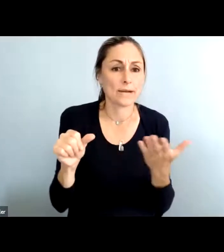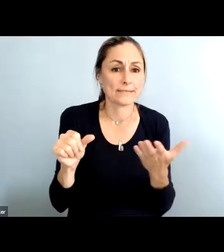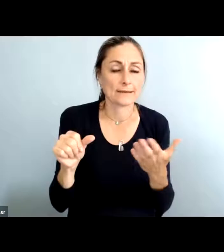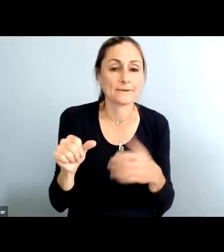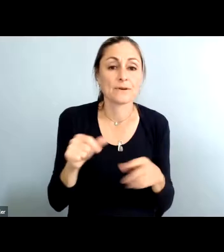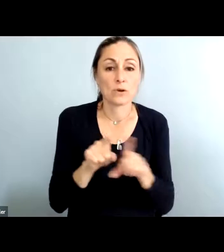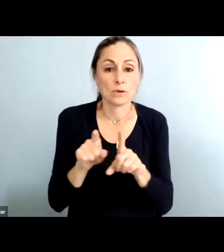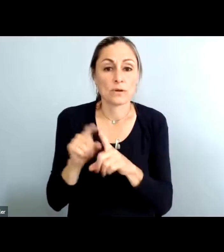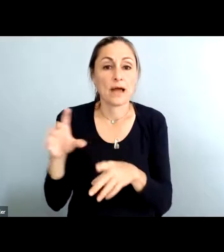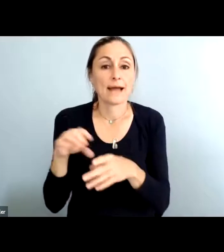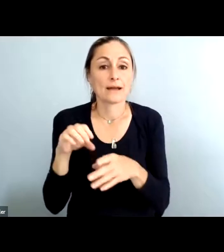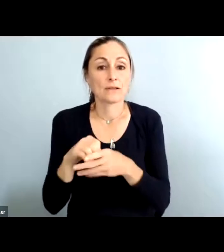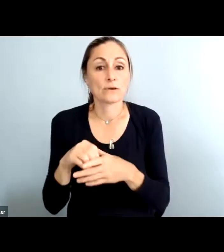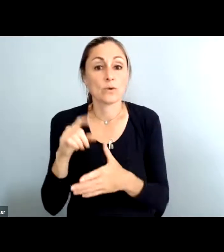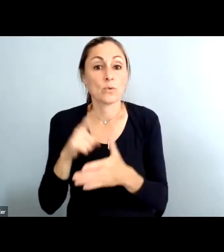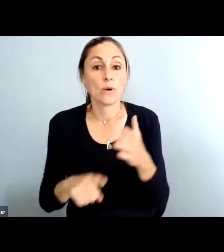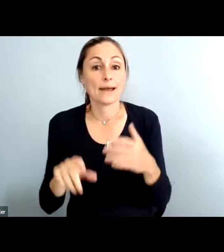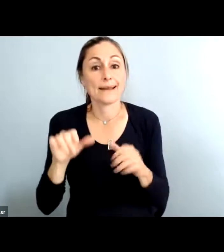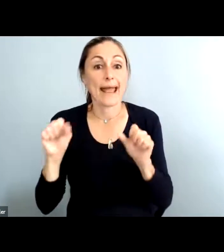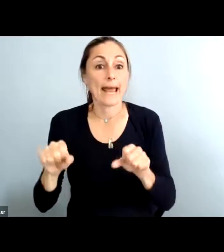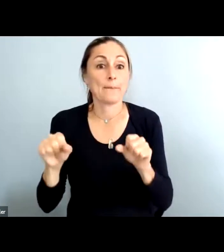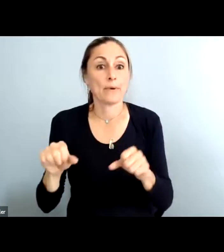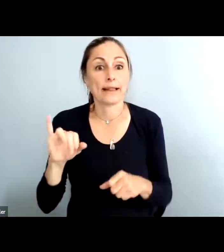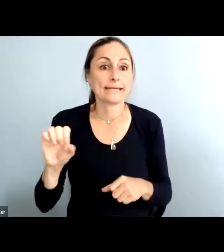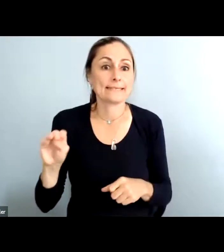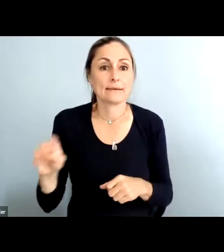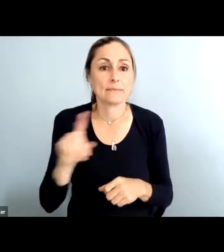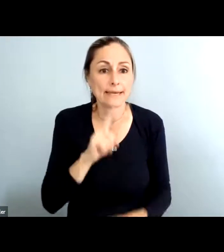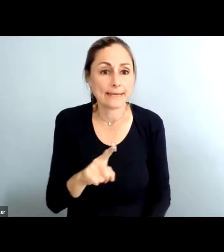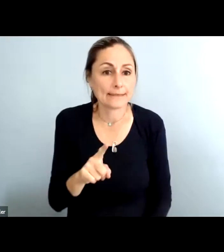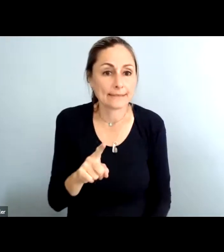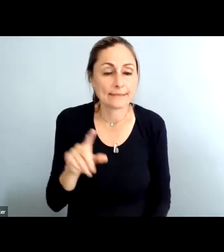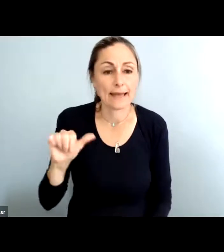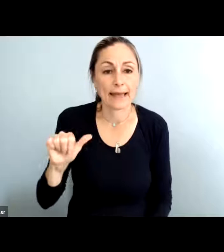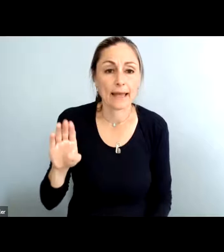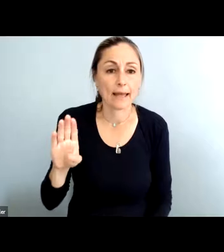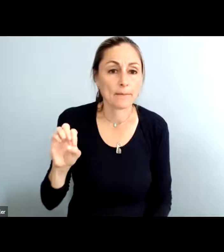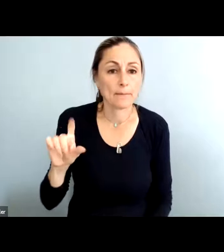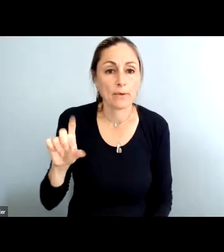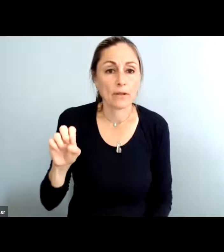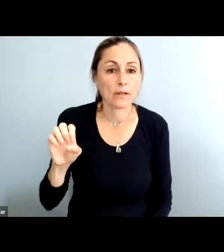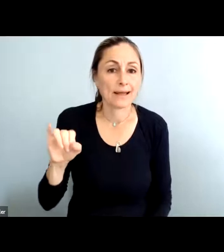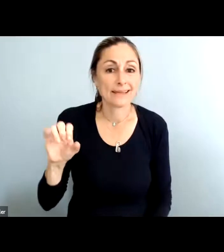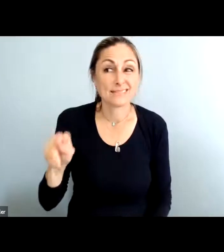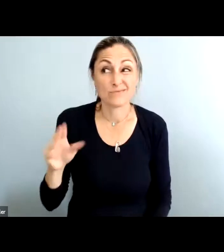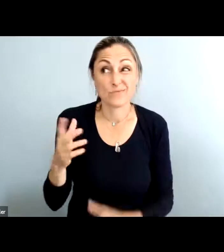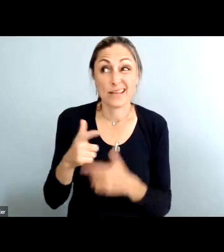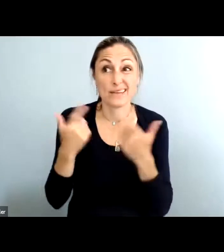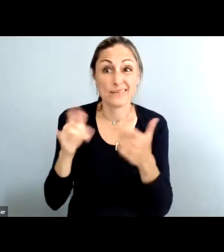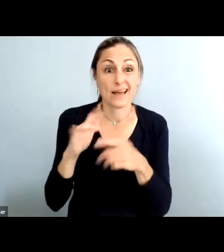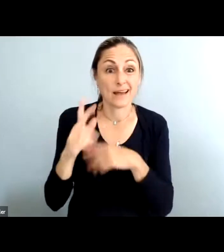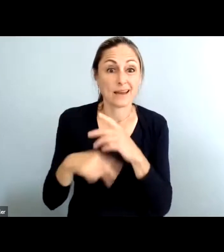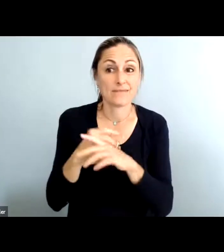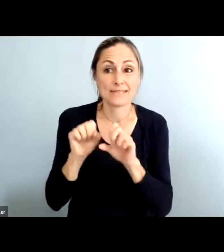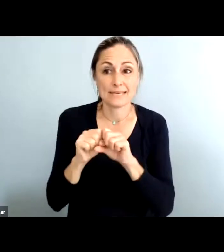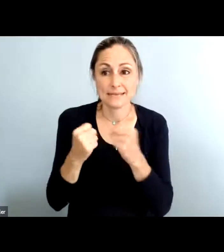also include what ableism is because we live in an ableist society. So it's